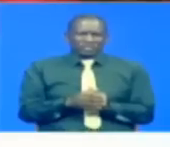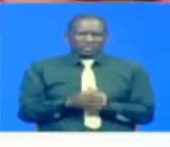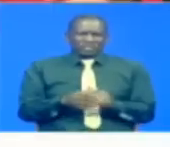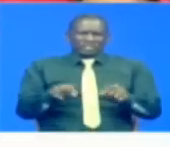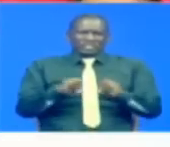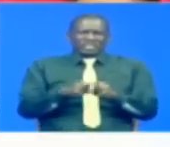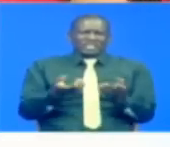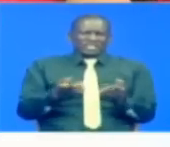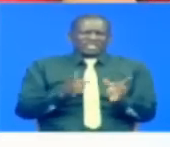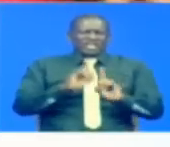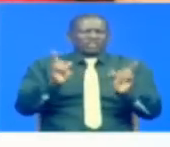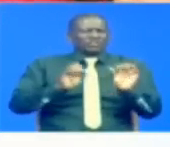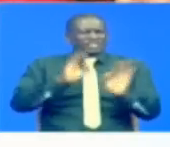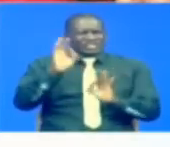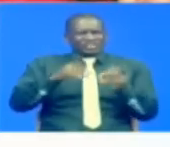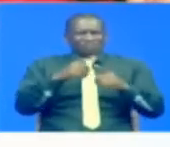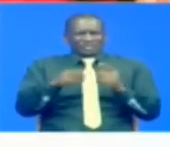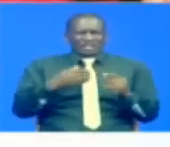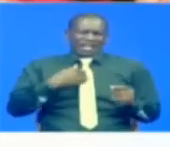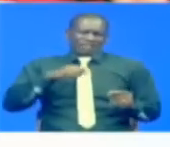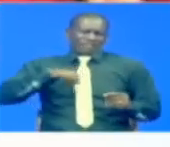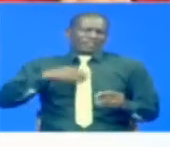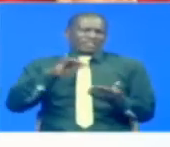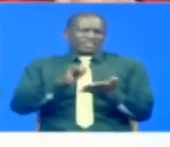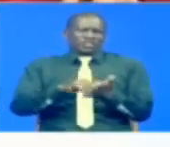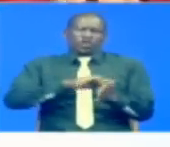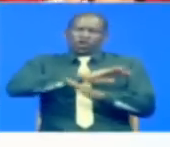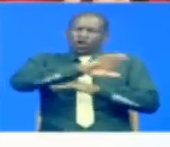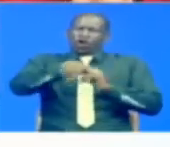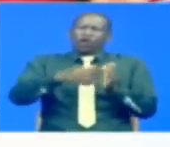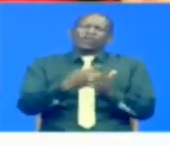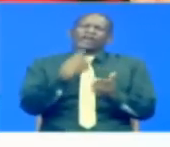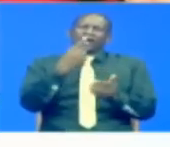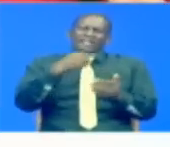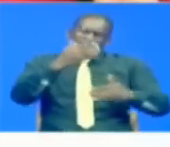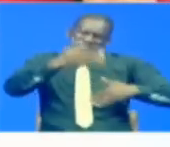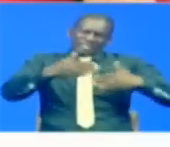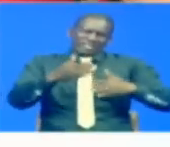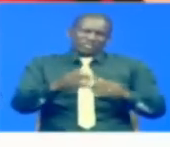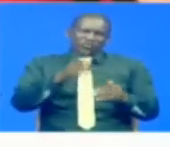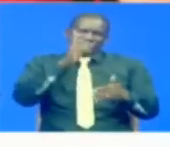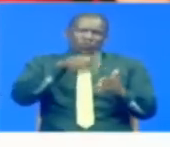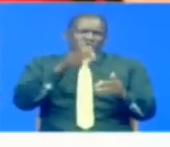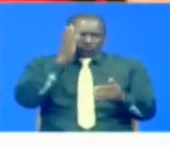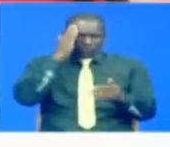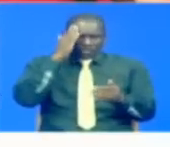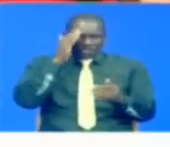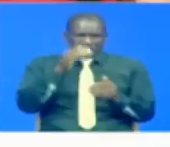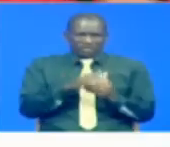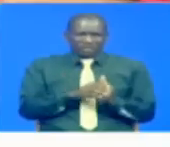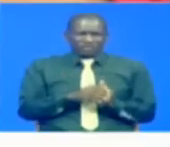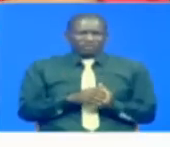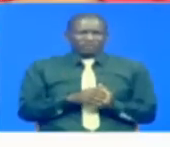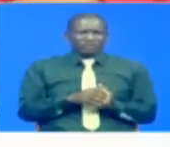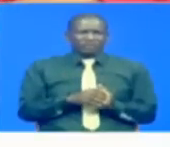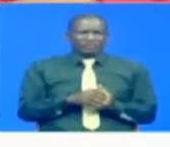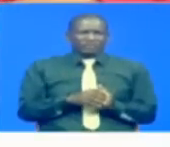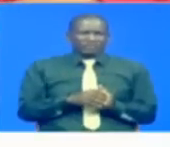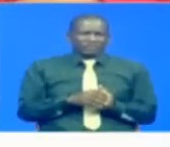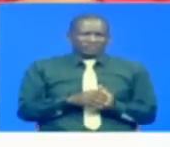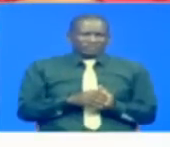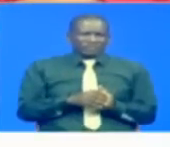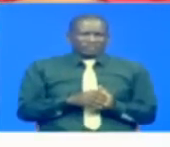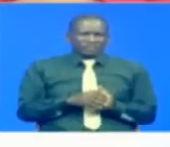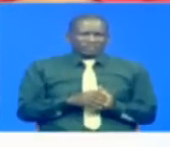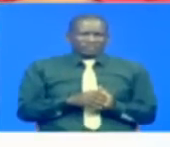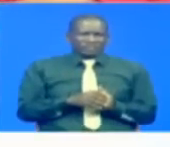even really dancing. But I have a feeling that all those responses are closer to what you thought, because you thought it was Bhangra. Balle.